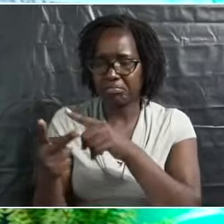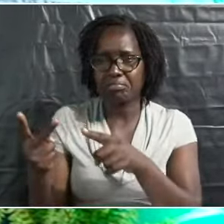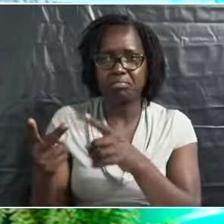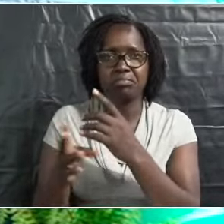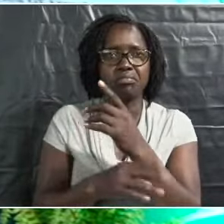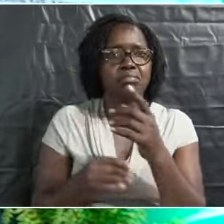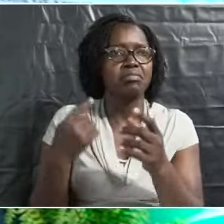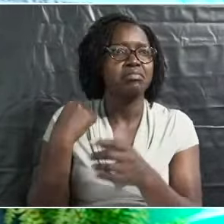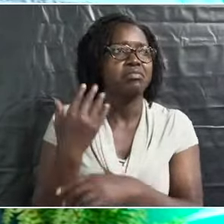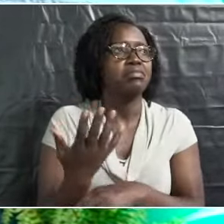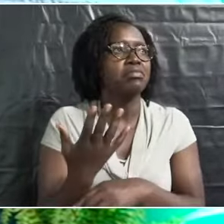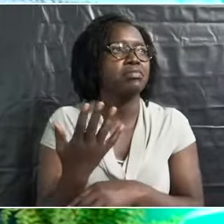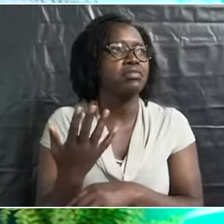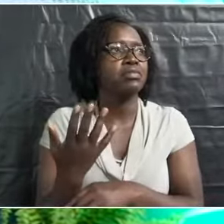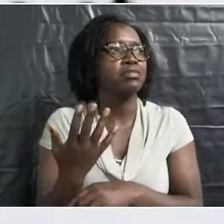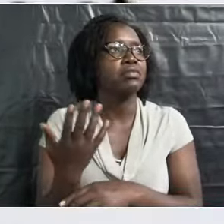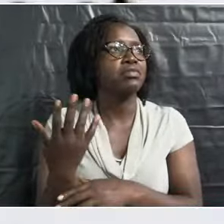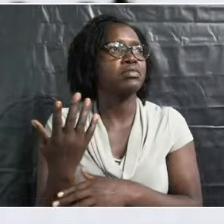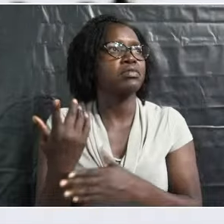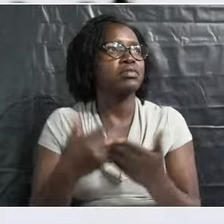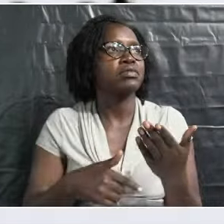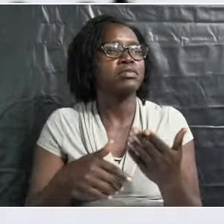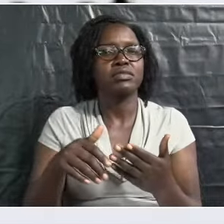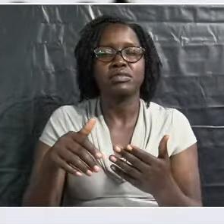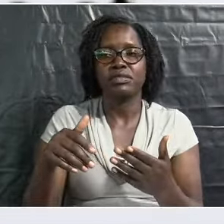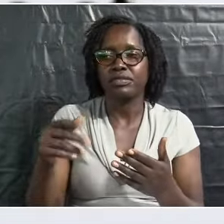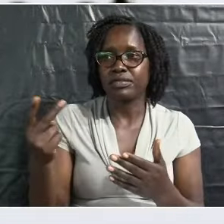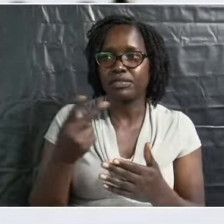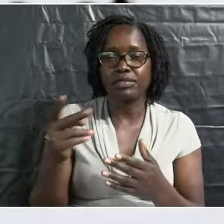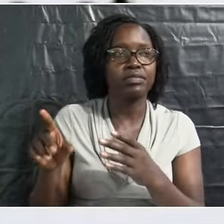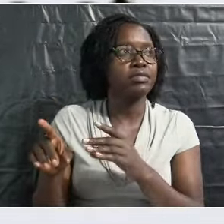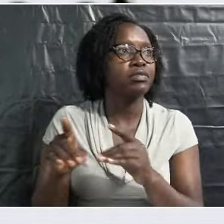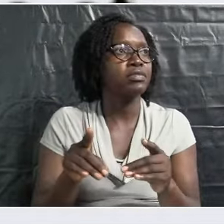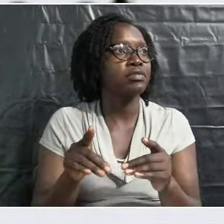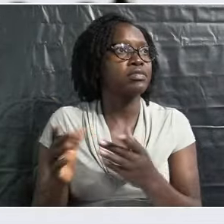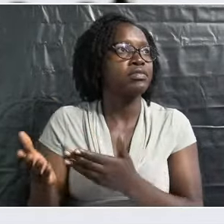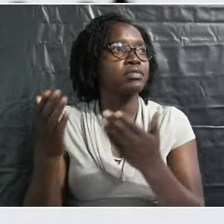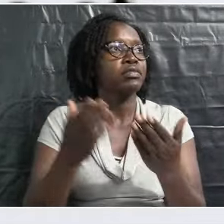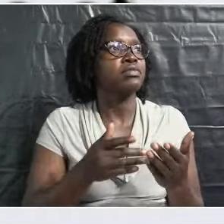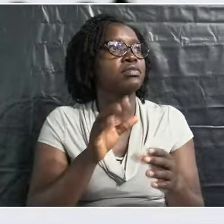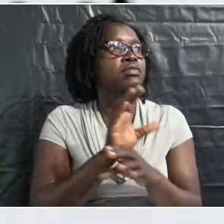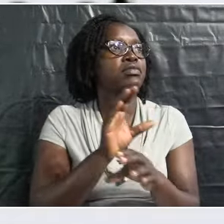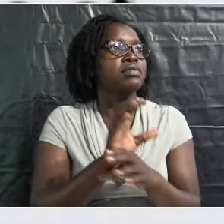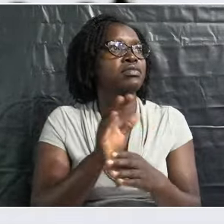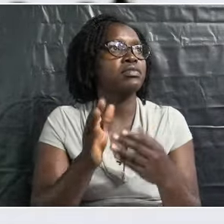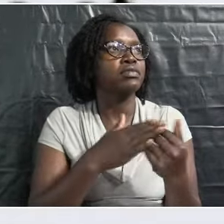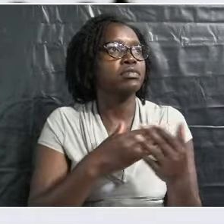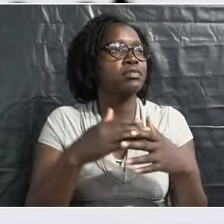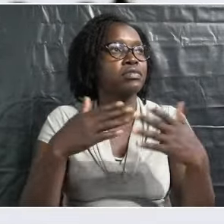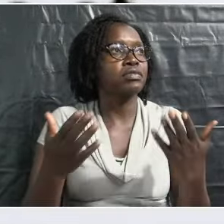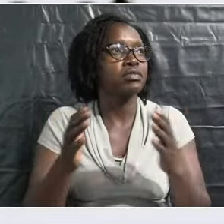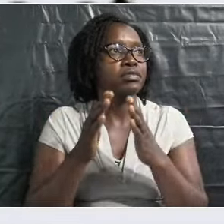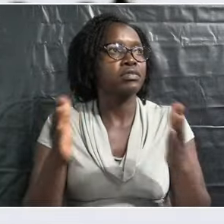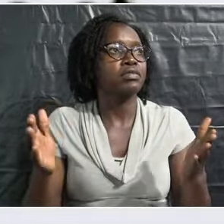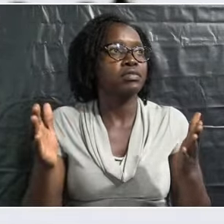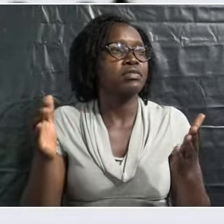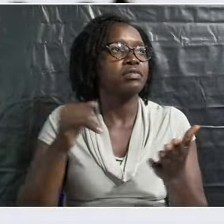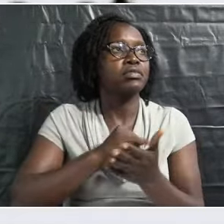Number five, what Ananias and his wife bring to the church, regardless of how big it